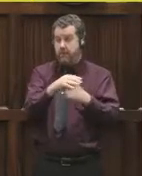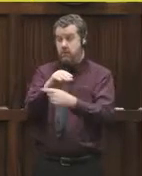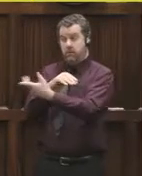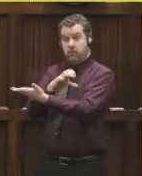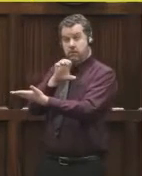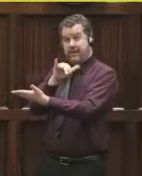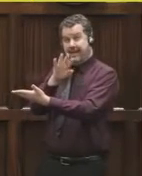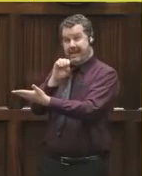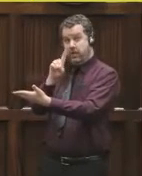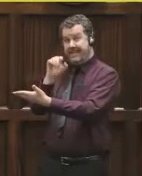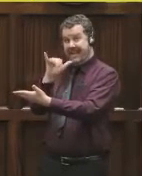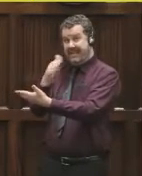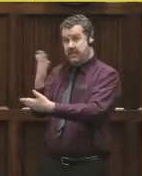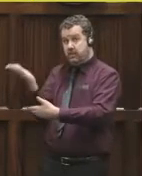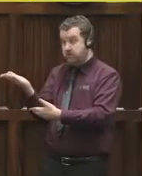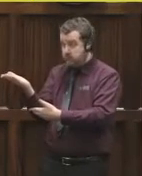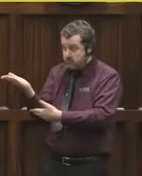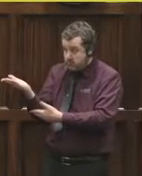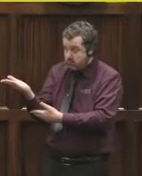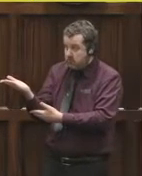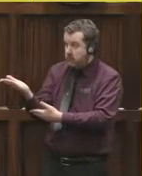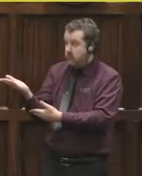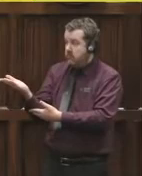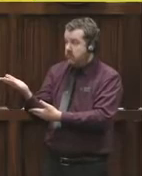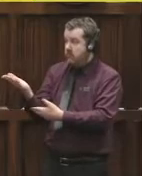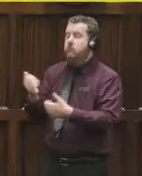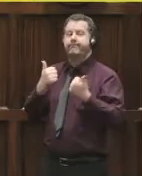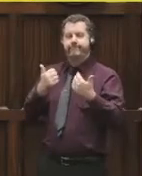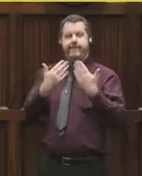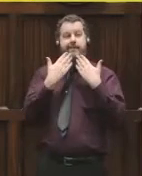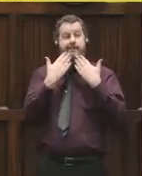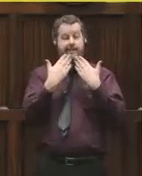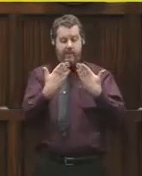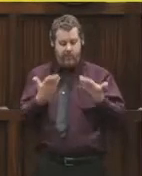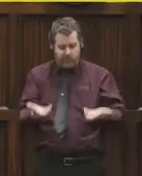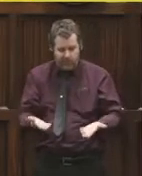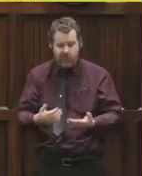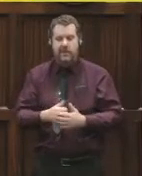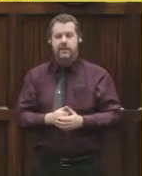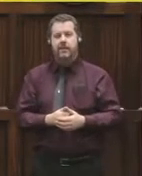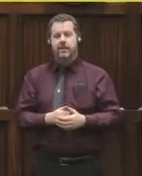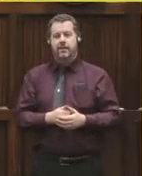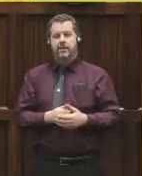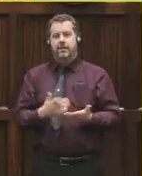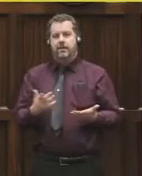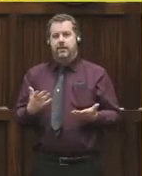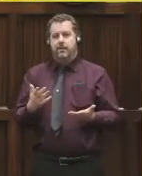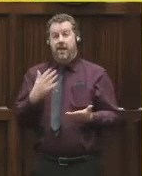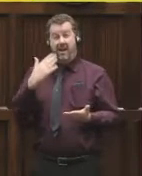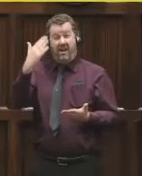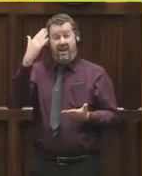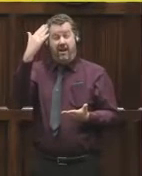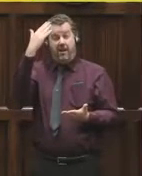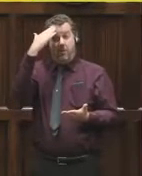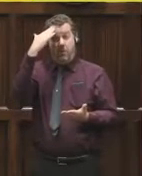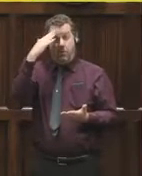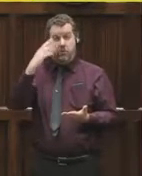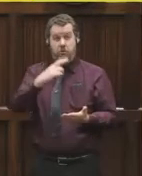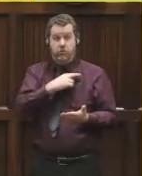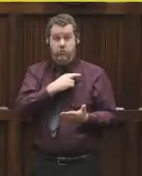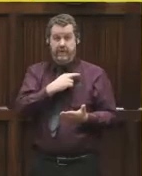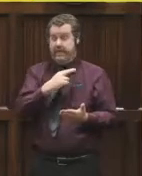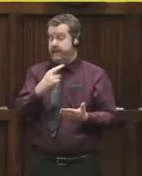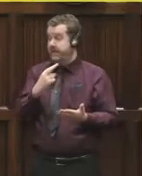Daly. Deputy Daly? Thanks very much, Councillor. I suppose since this was my only motion that wasn't ruled out